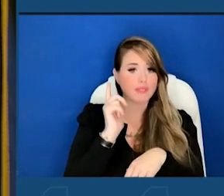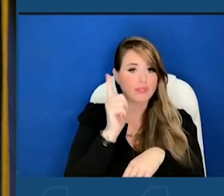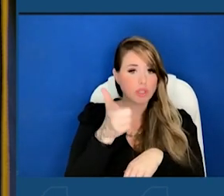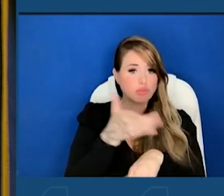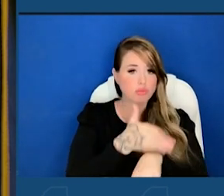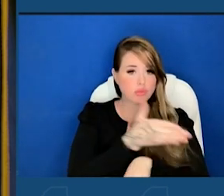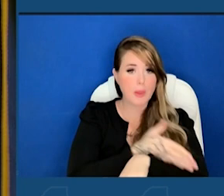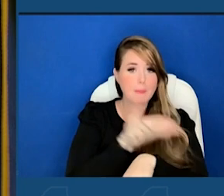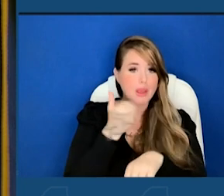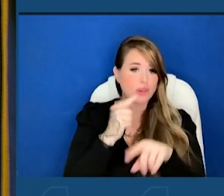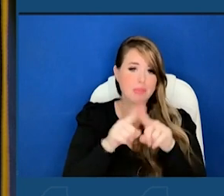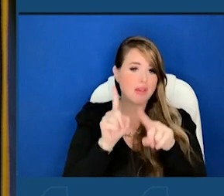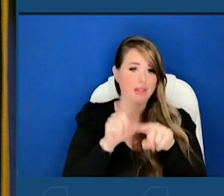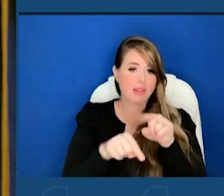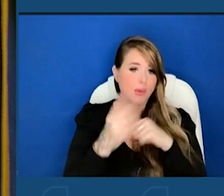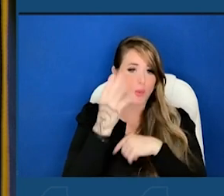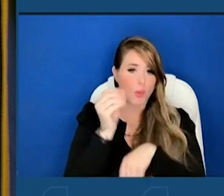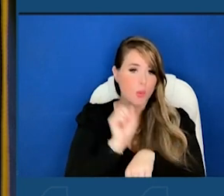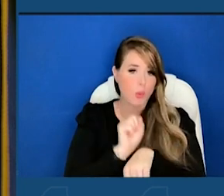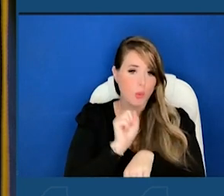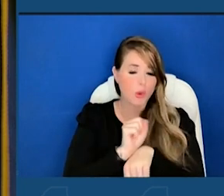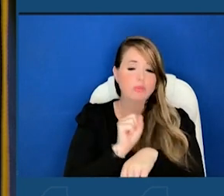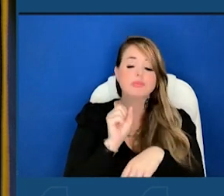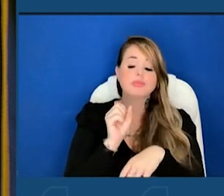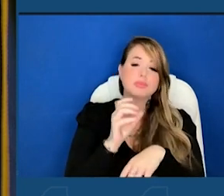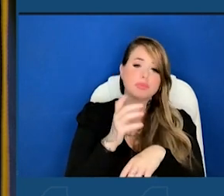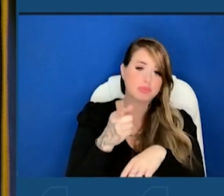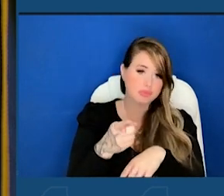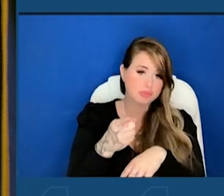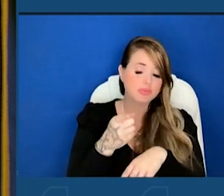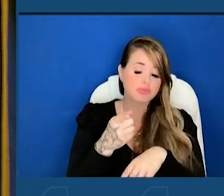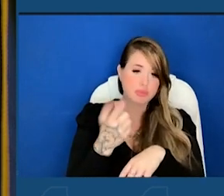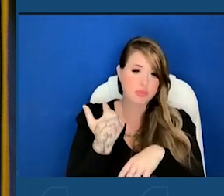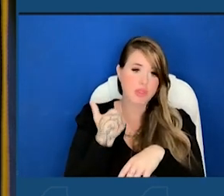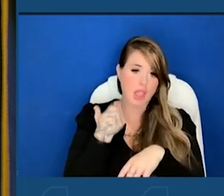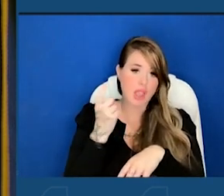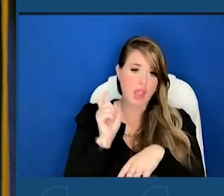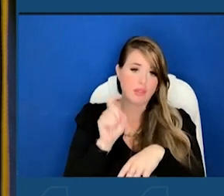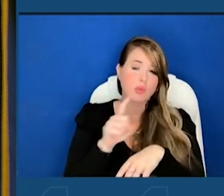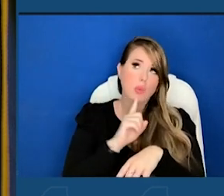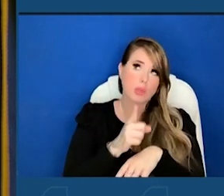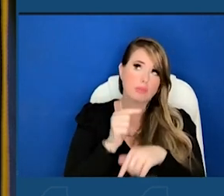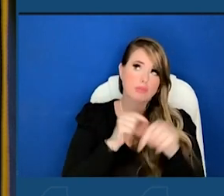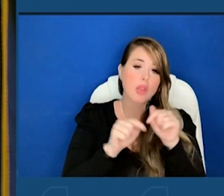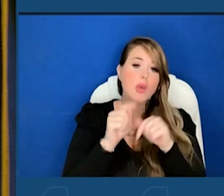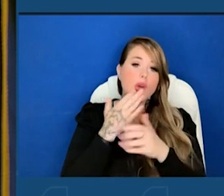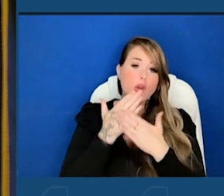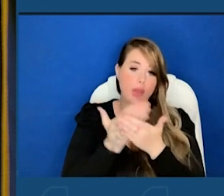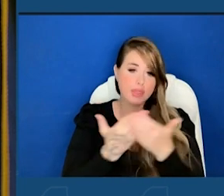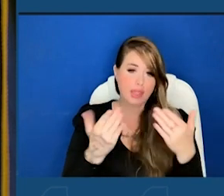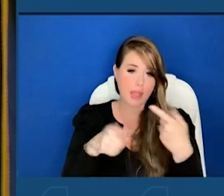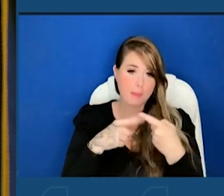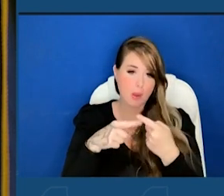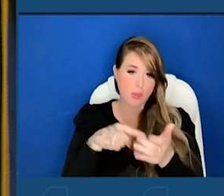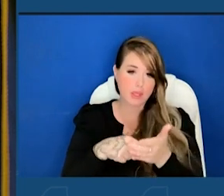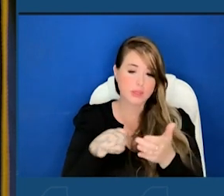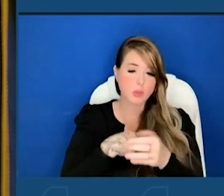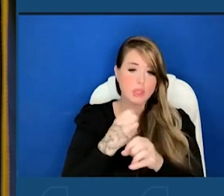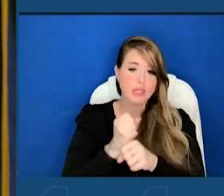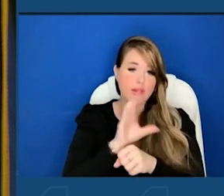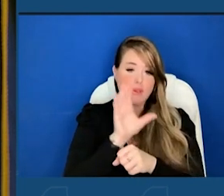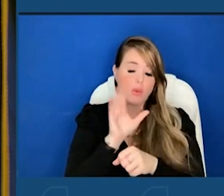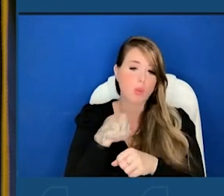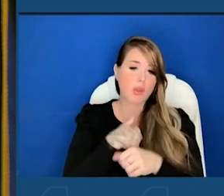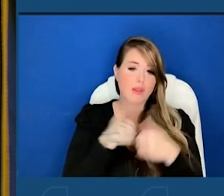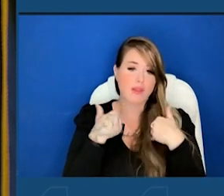couldn't return to work. So I had to go on. Well, actually, the good thing about it is that we had a company called